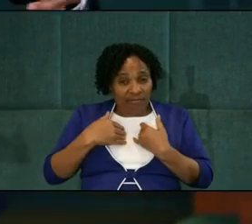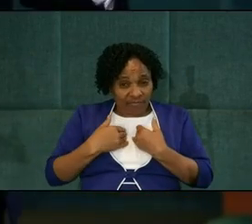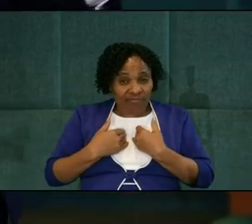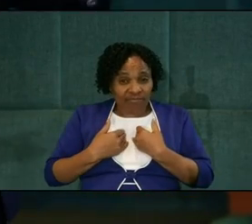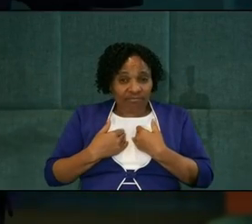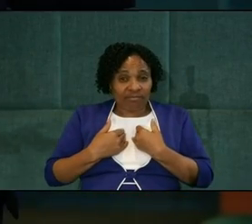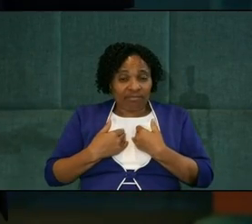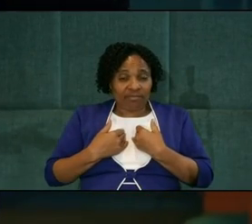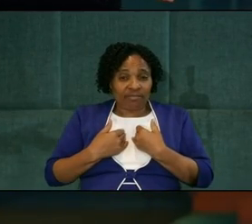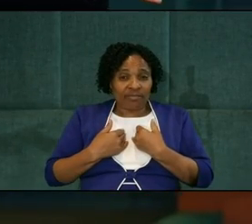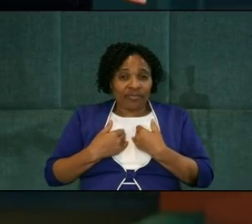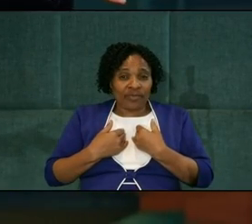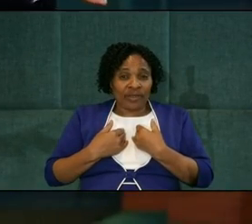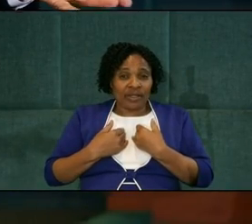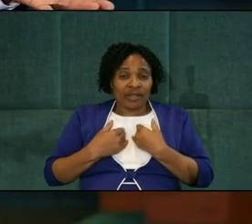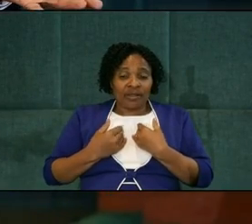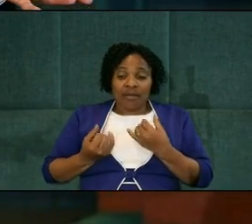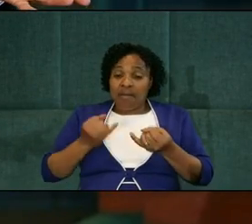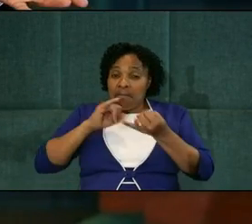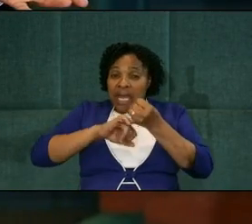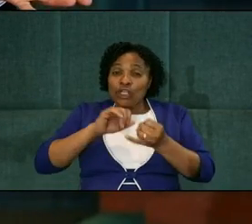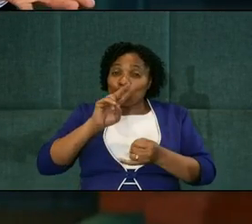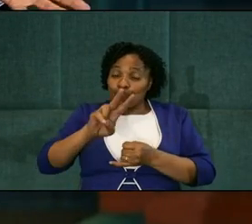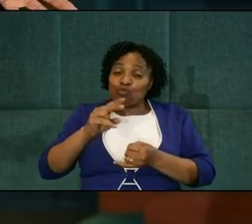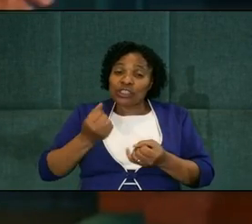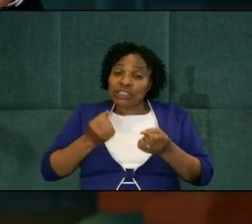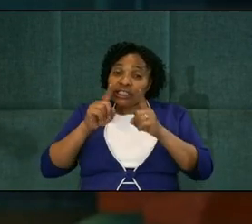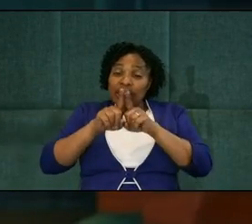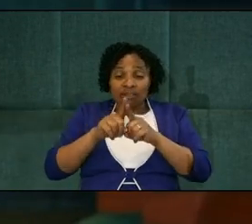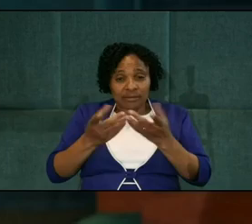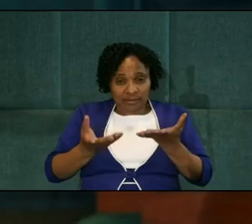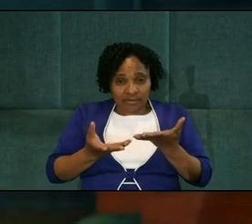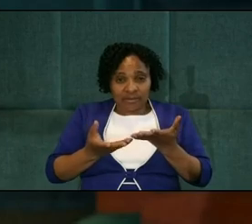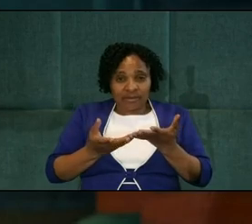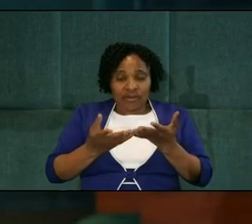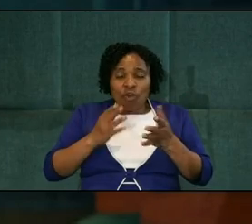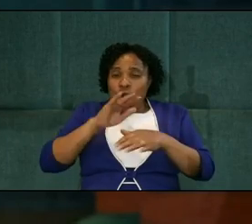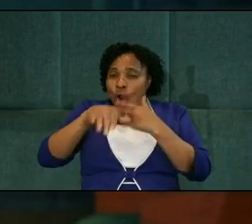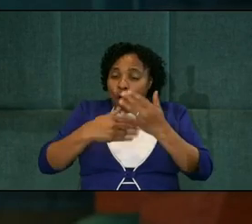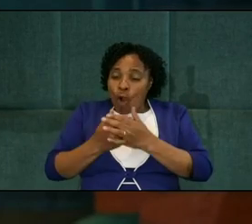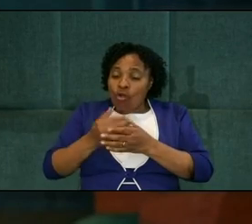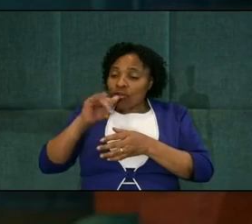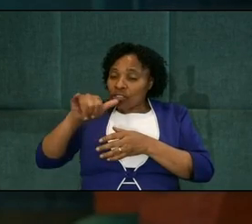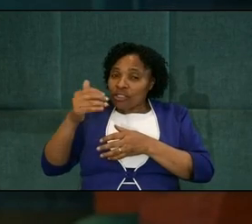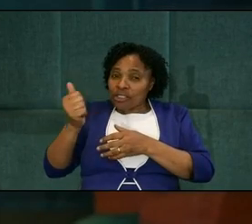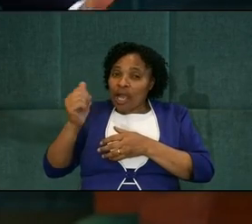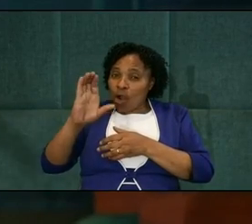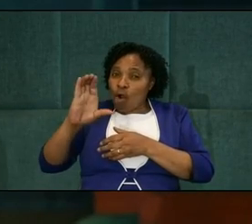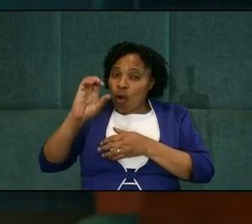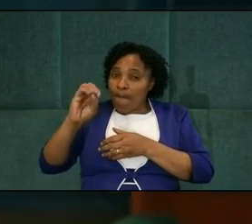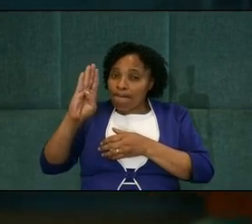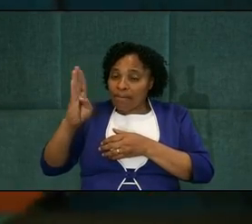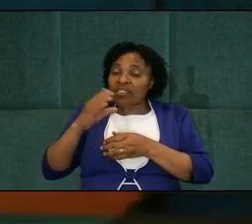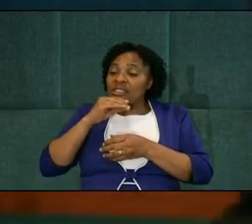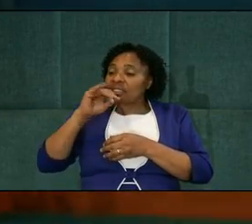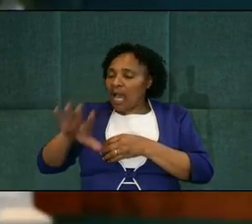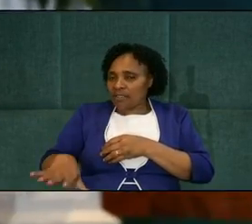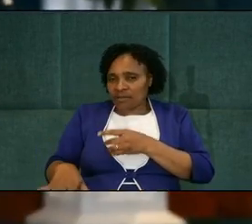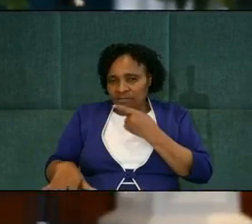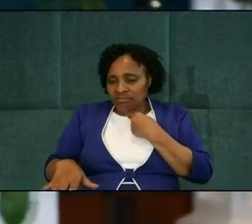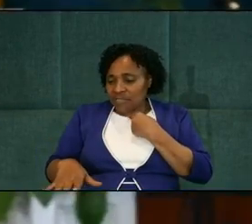two sisters. Are we together? And these are all Jacob's sons. So I